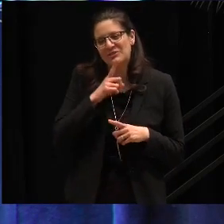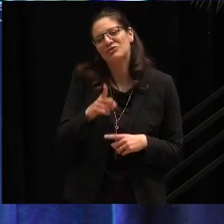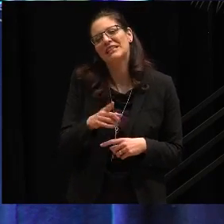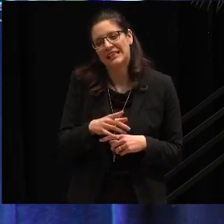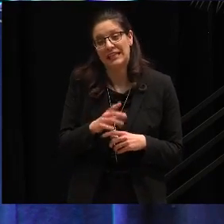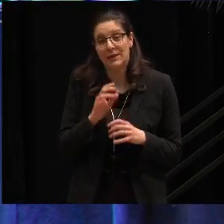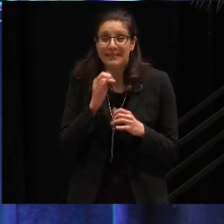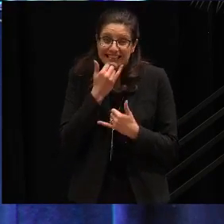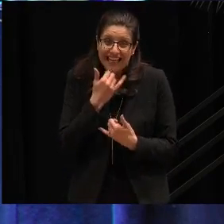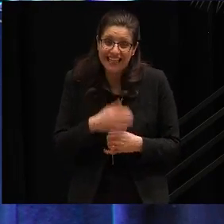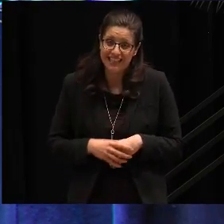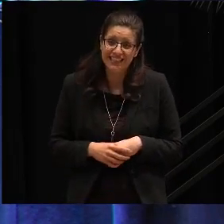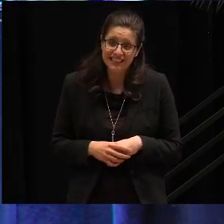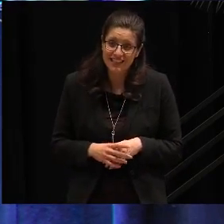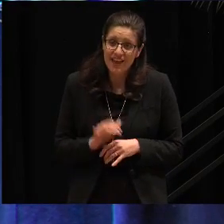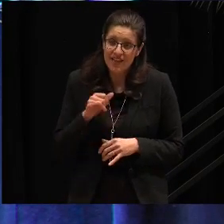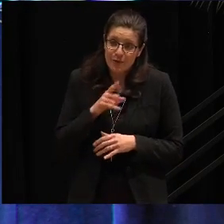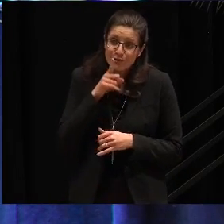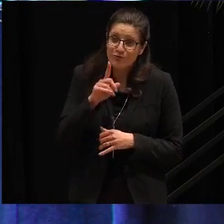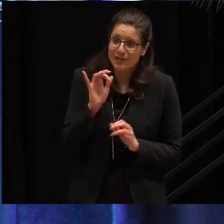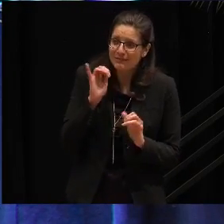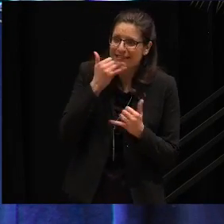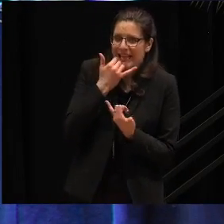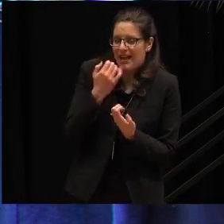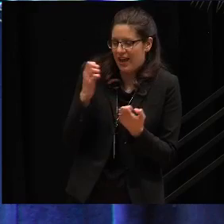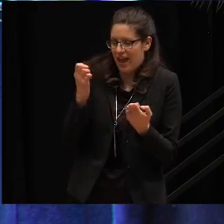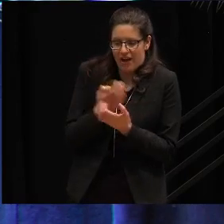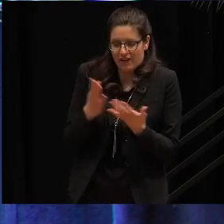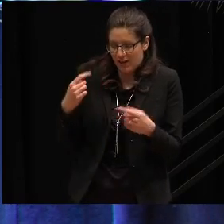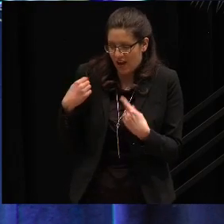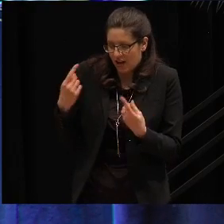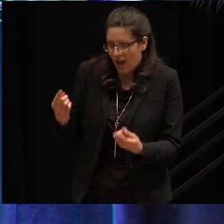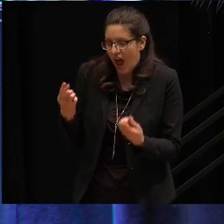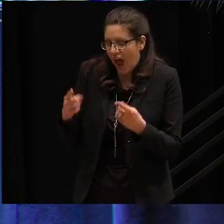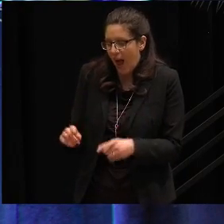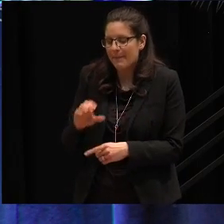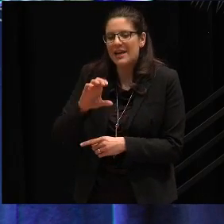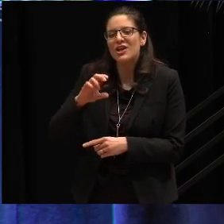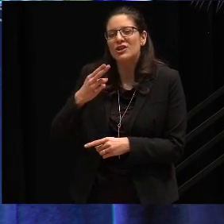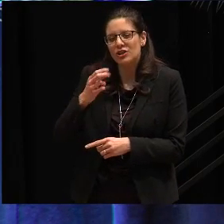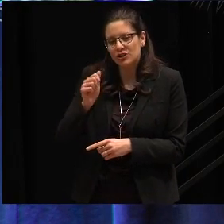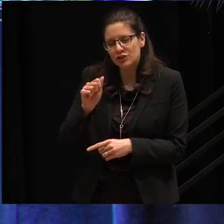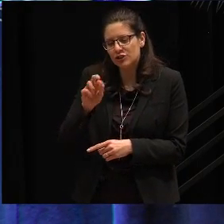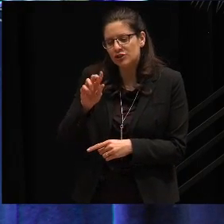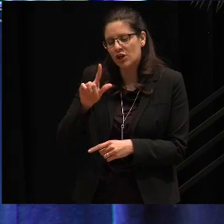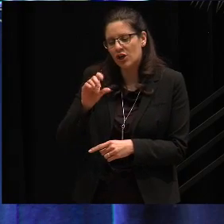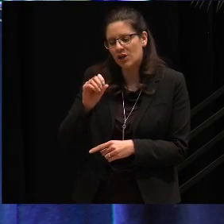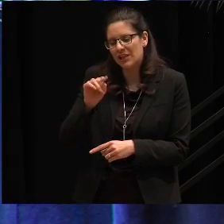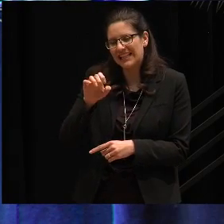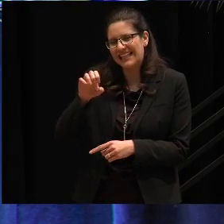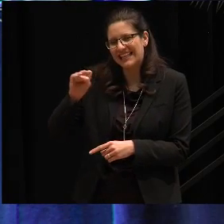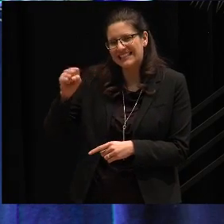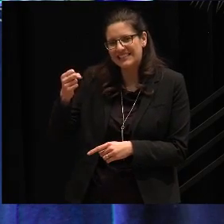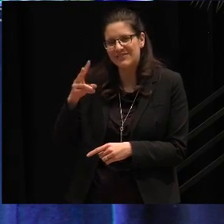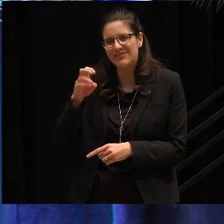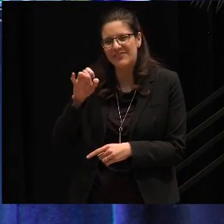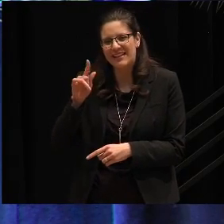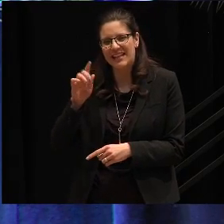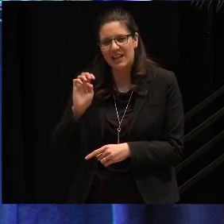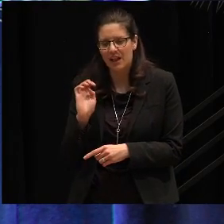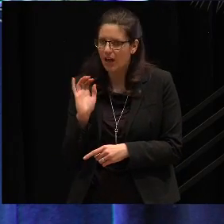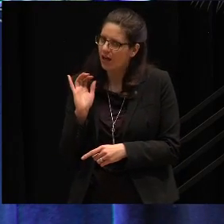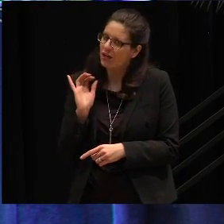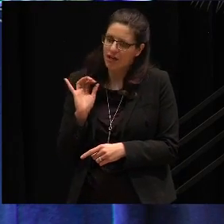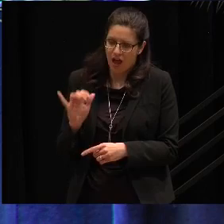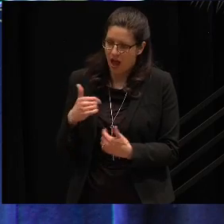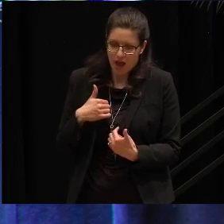was a mistake. It was a real mistake. Everything that happened in Charlottesville, and believe me, I said it at the time. I'm not saying it now,